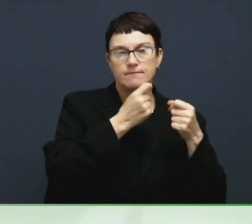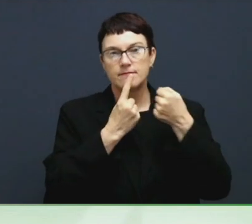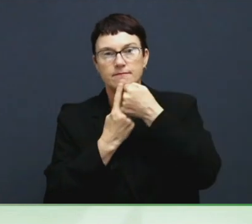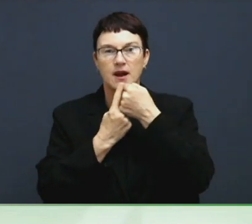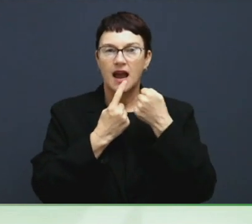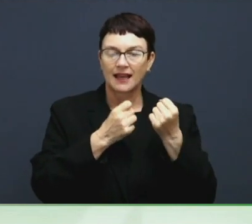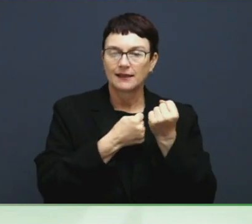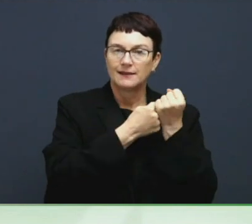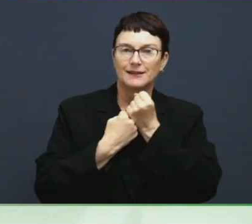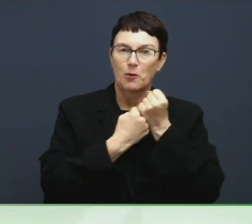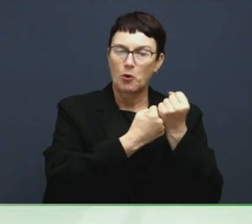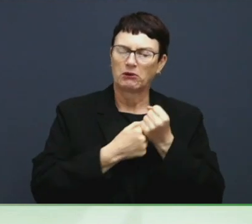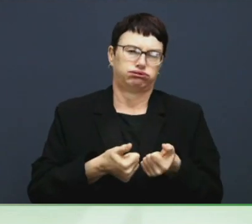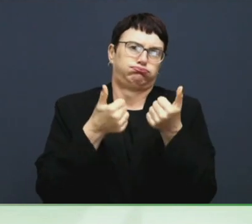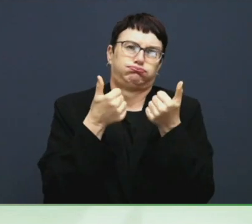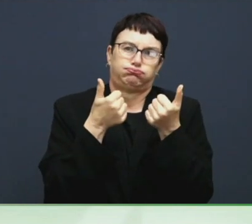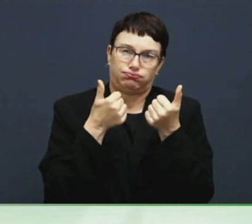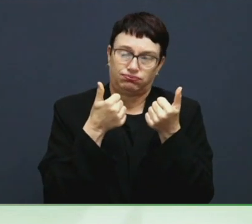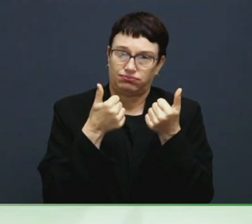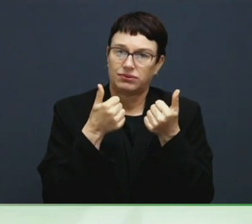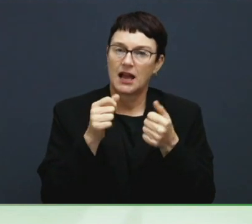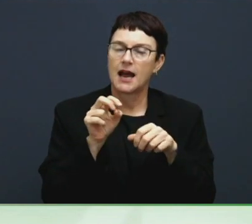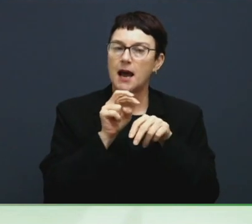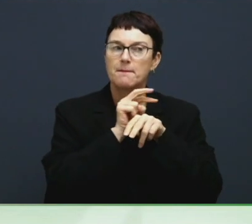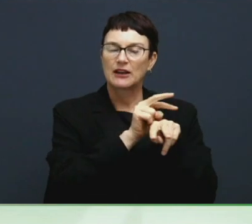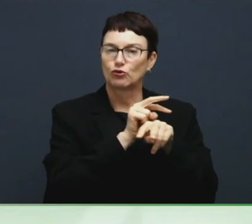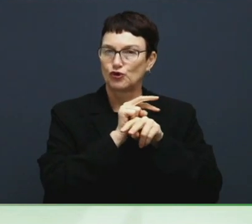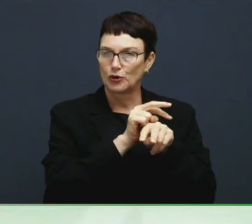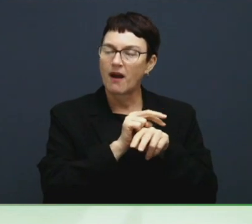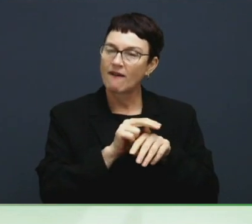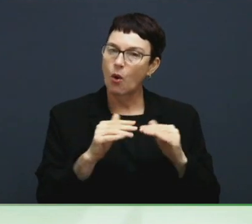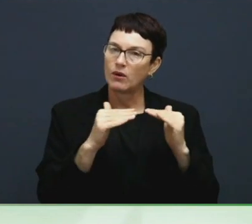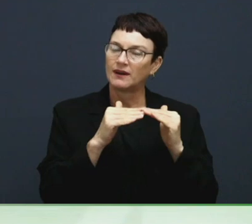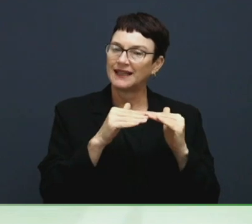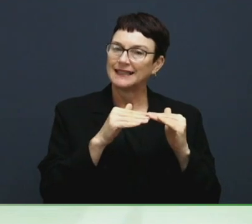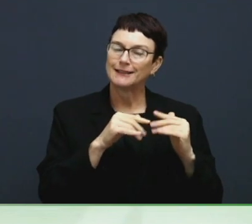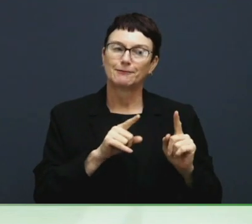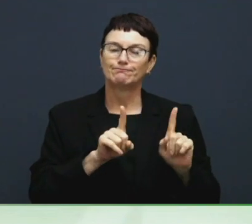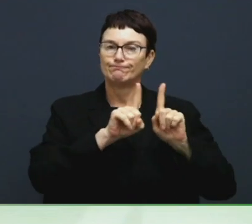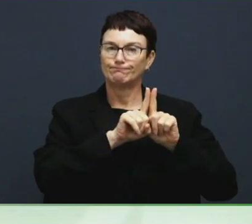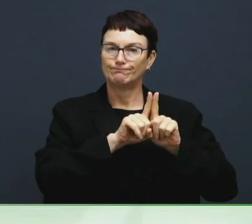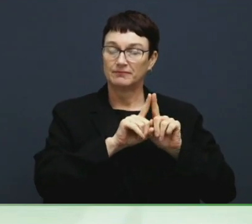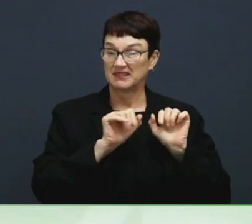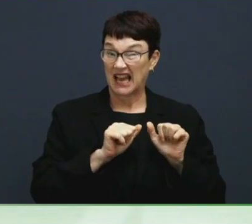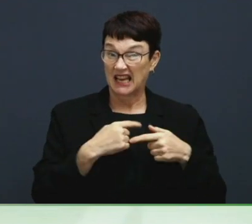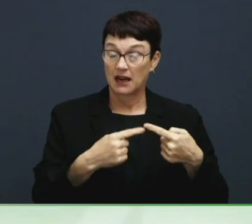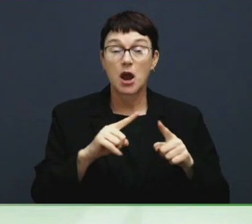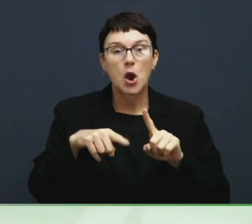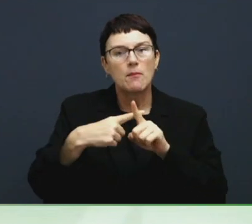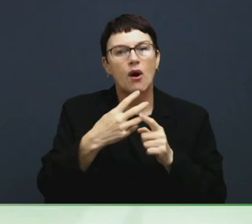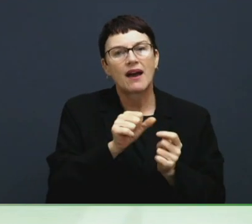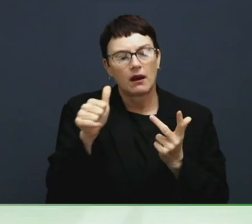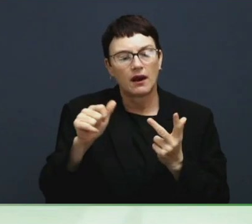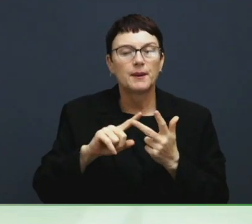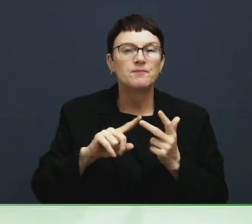Where leadership is available is that we have to create a network. For example, we have something called Dr. Deaf, where we help people who